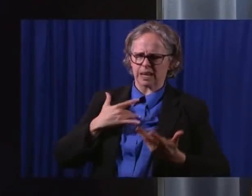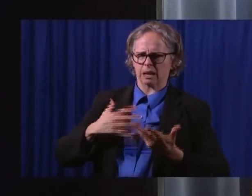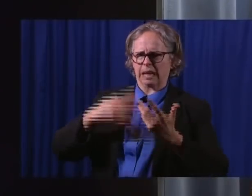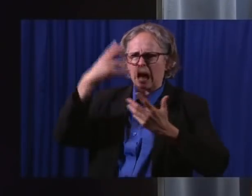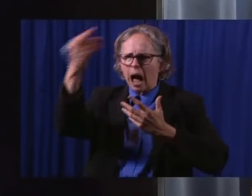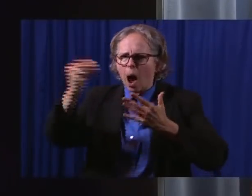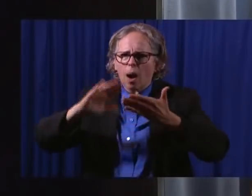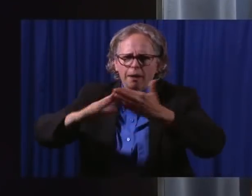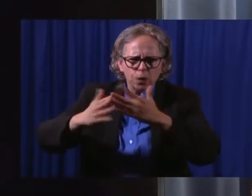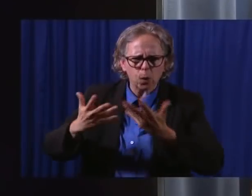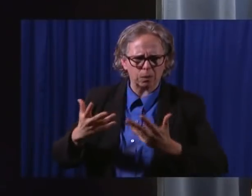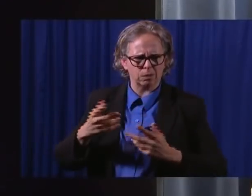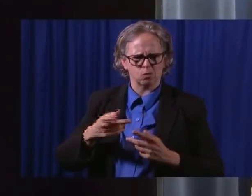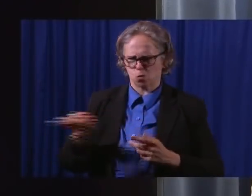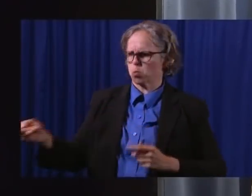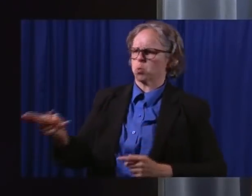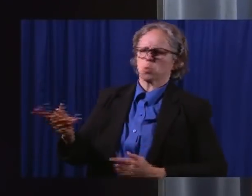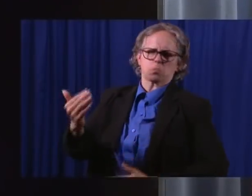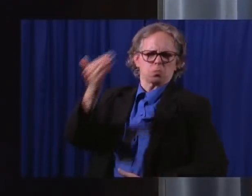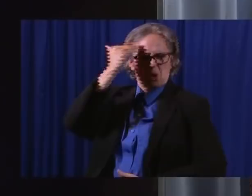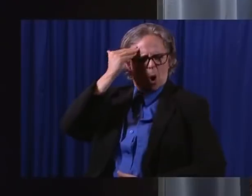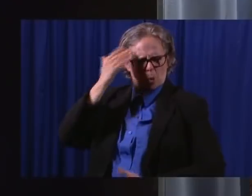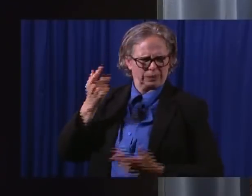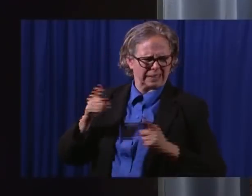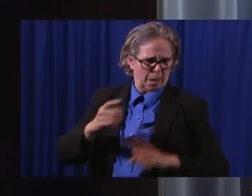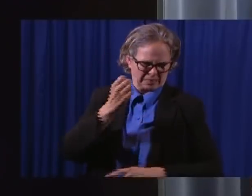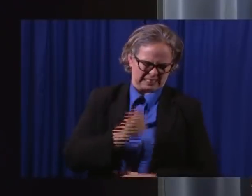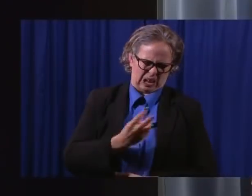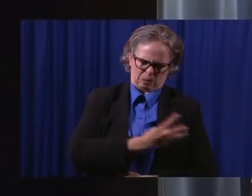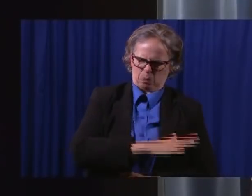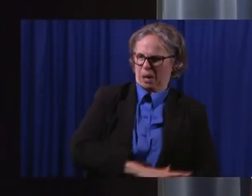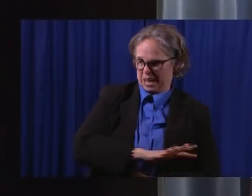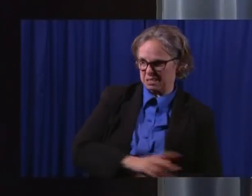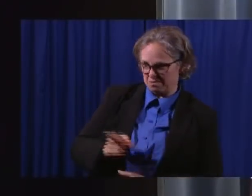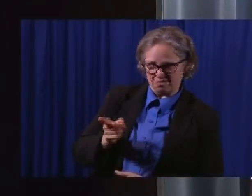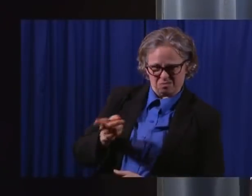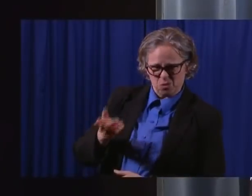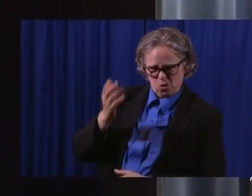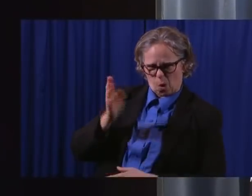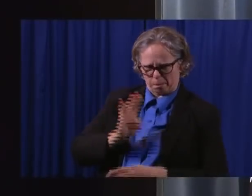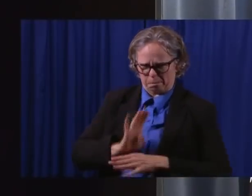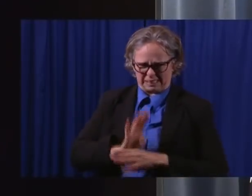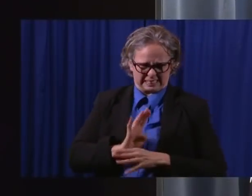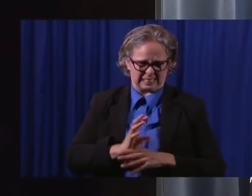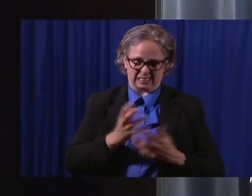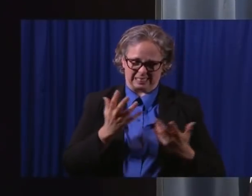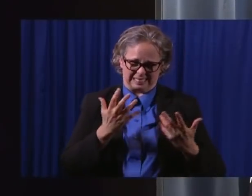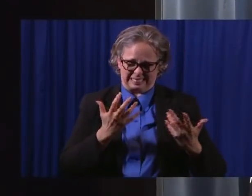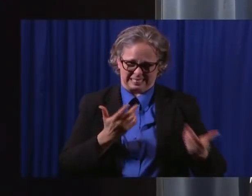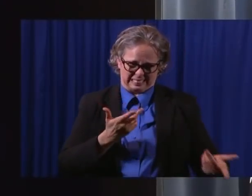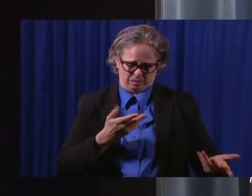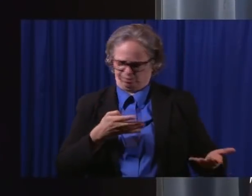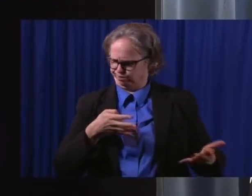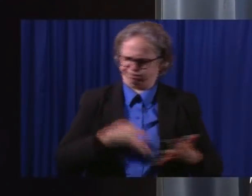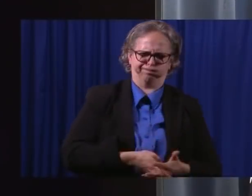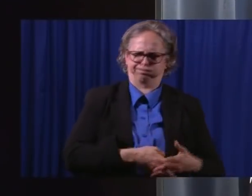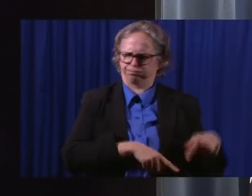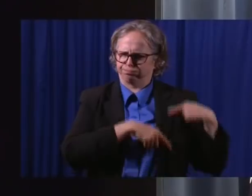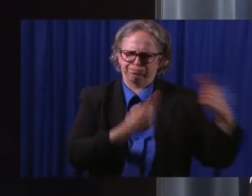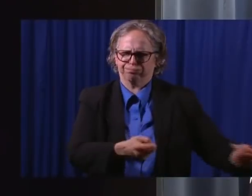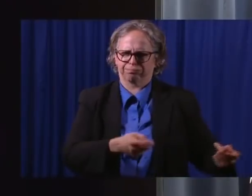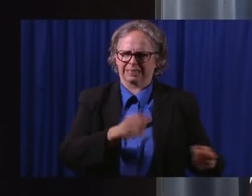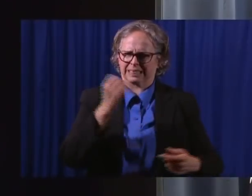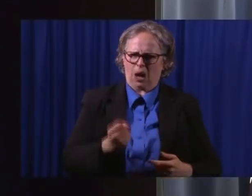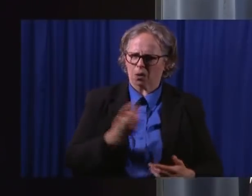of the trends in Southwest Ohio, and as a Southwest Ohio business, I know you represent the voices of many businesses that want to make sure we go forward and